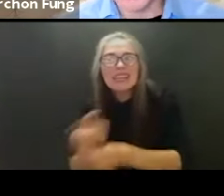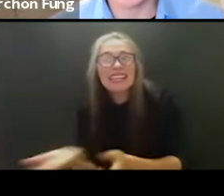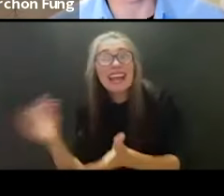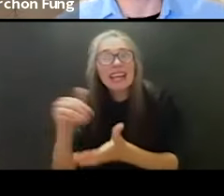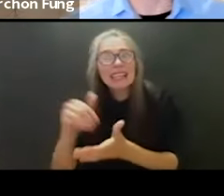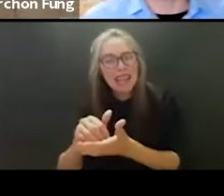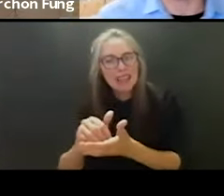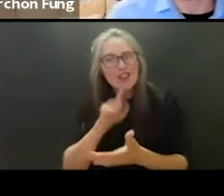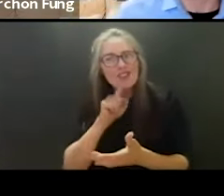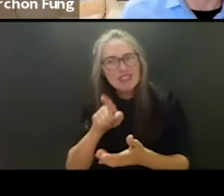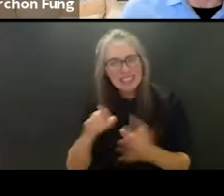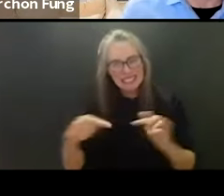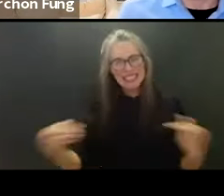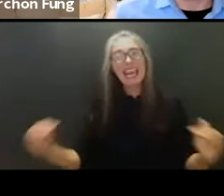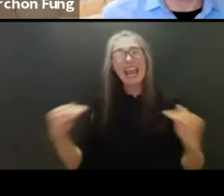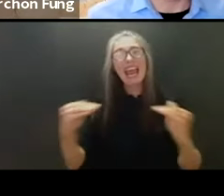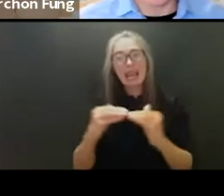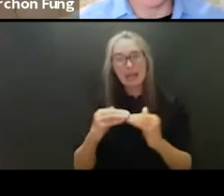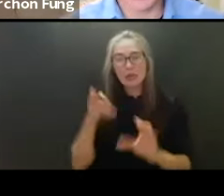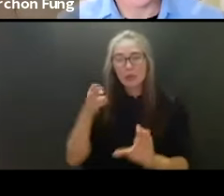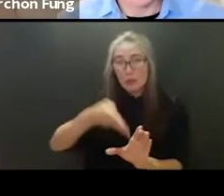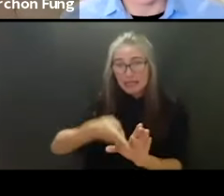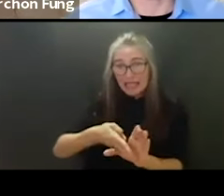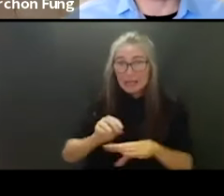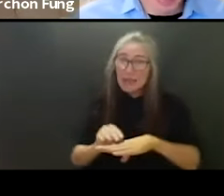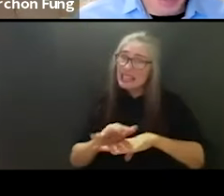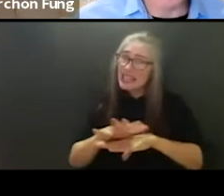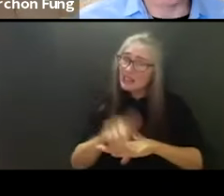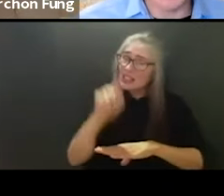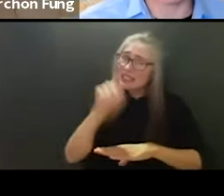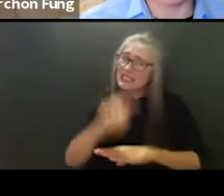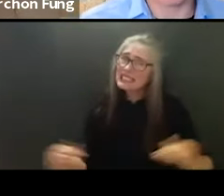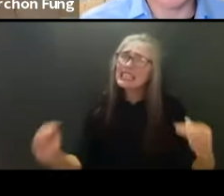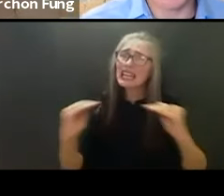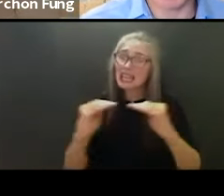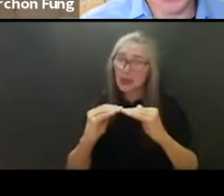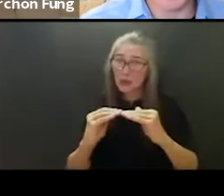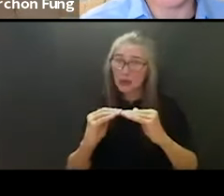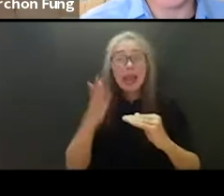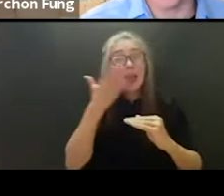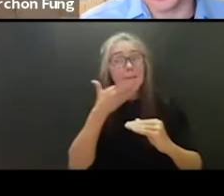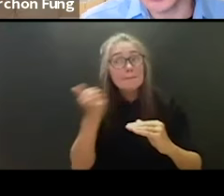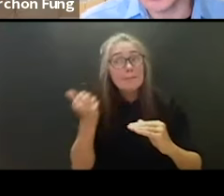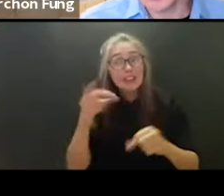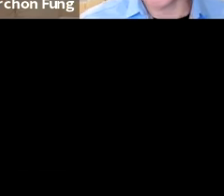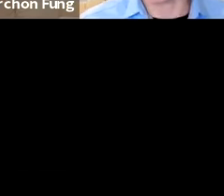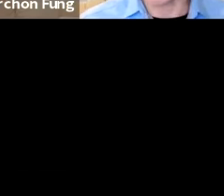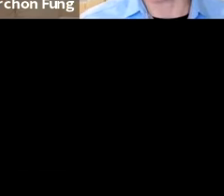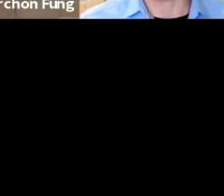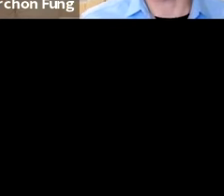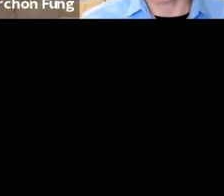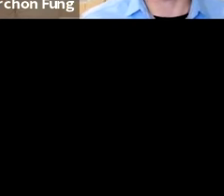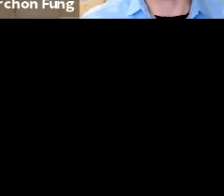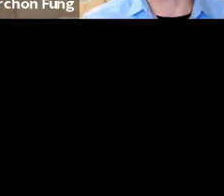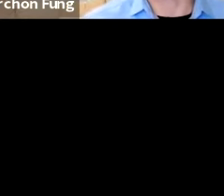so that it can deliver on the promise of more equitable participation and influence and